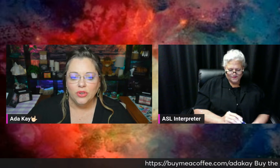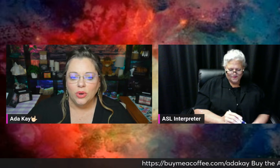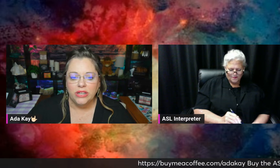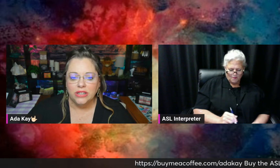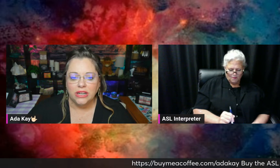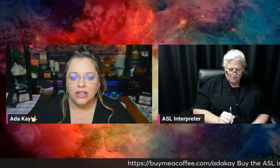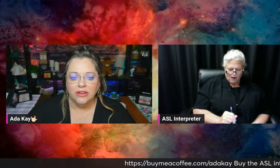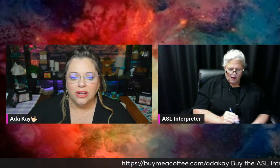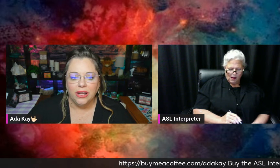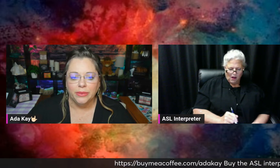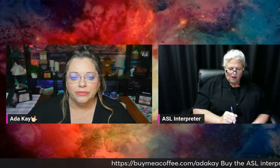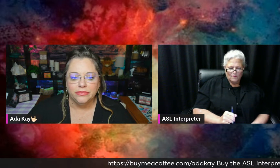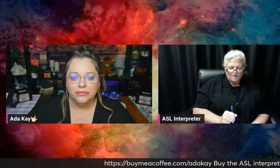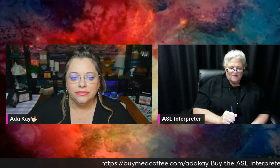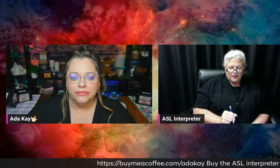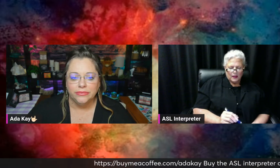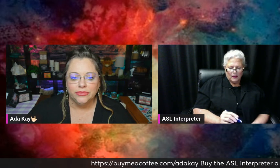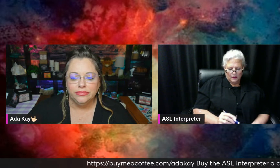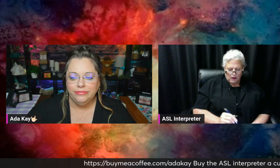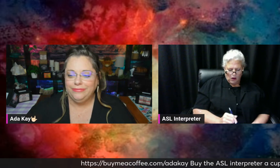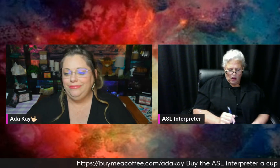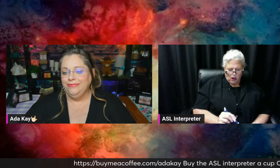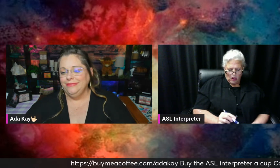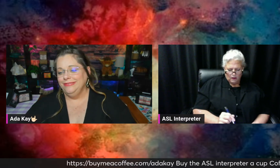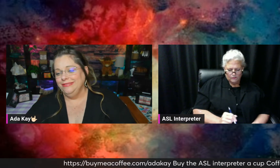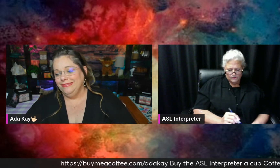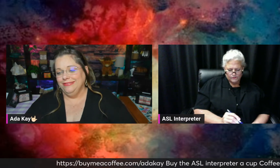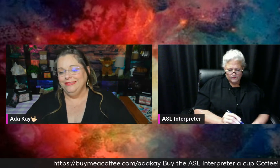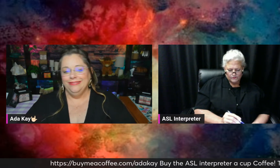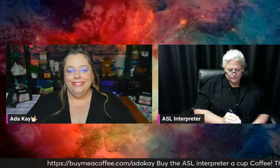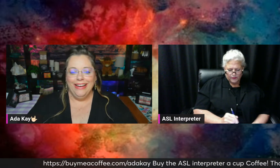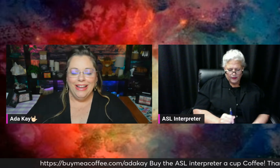I have no idea how loud I am.